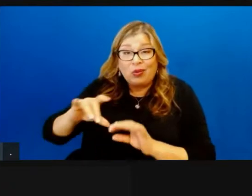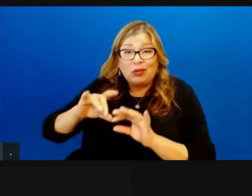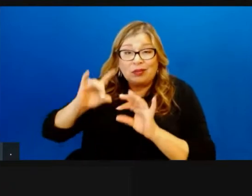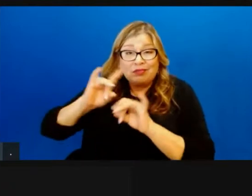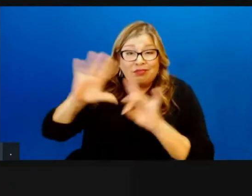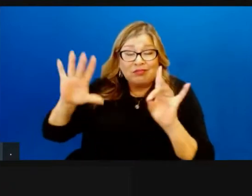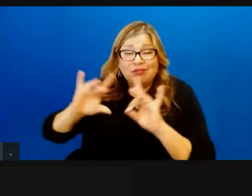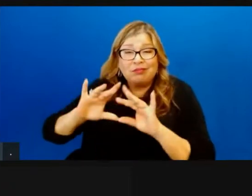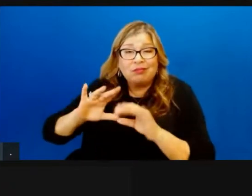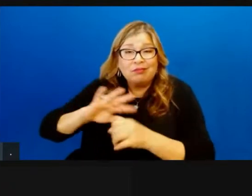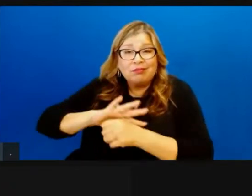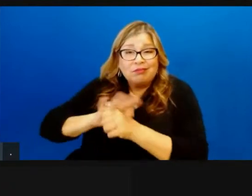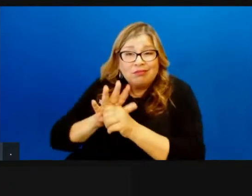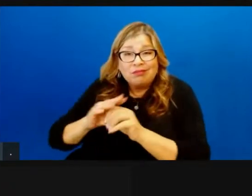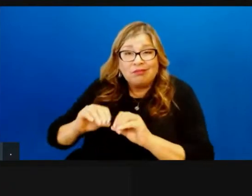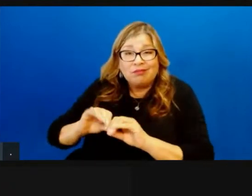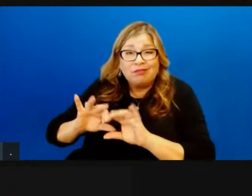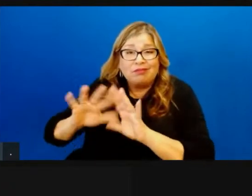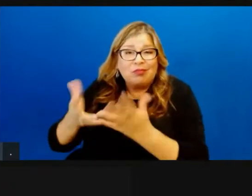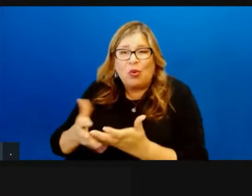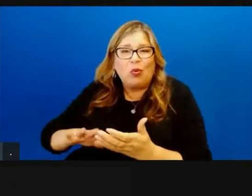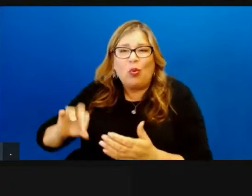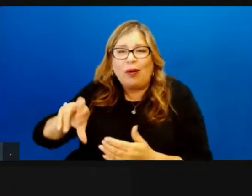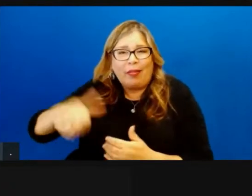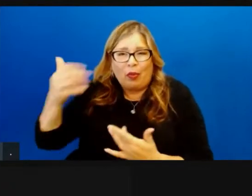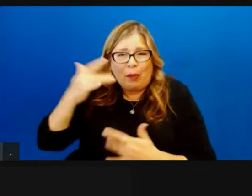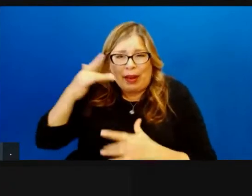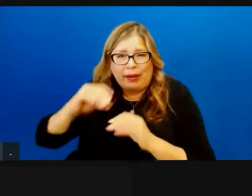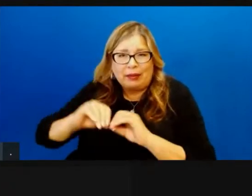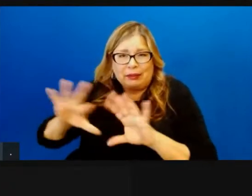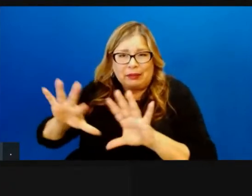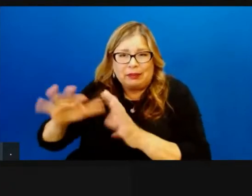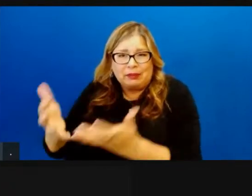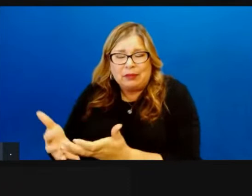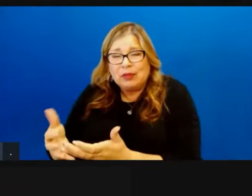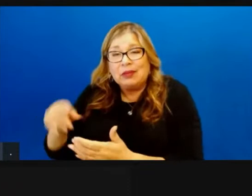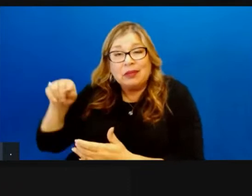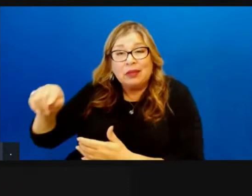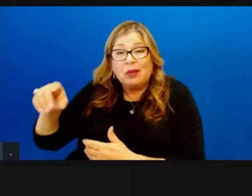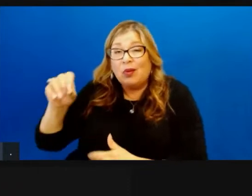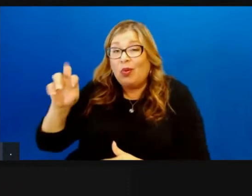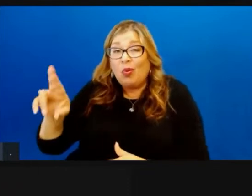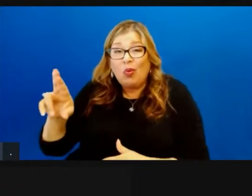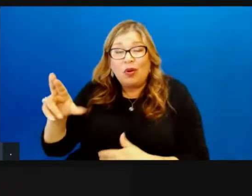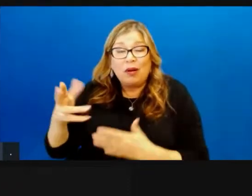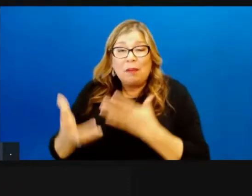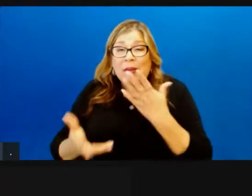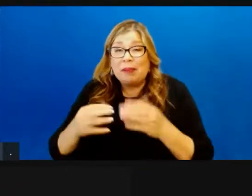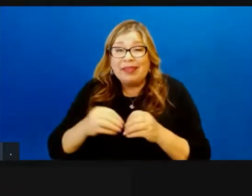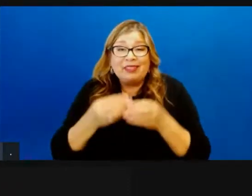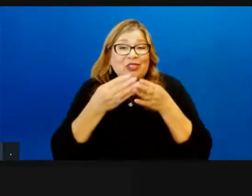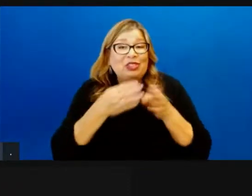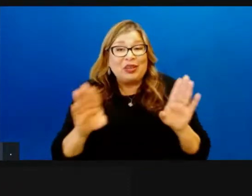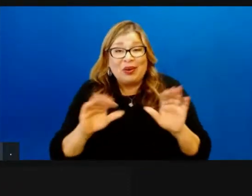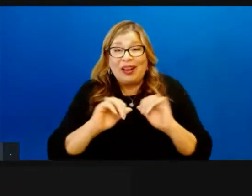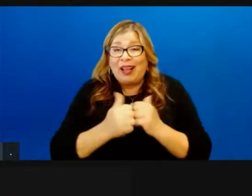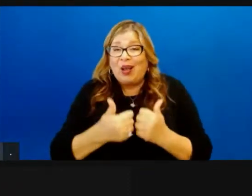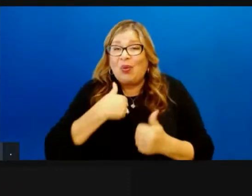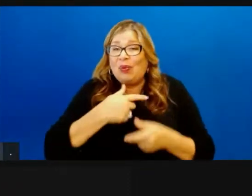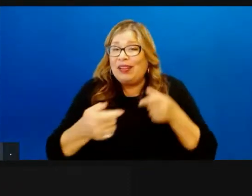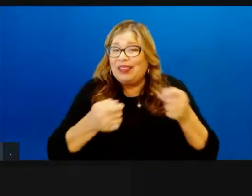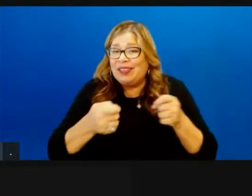way, or it's just how we manage respiratory diseases that are airborne and transmissible,